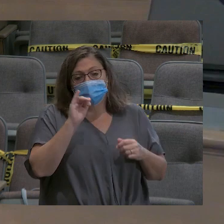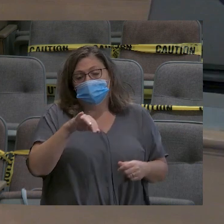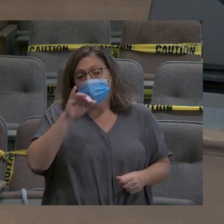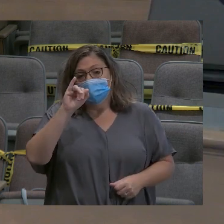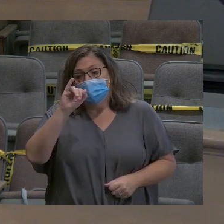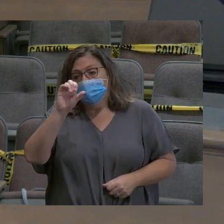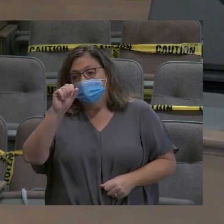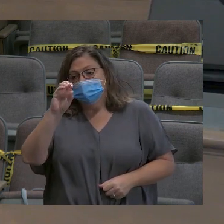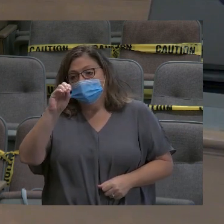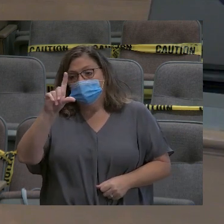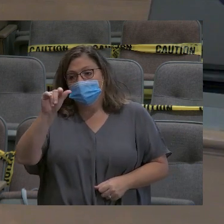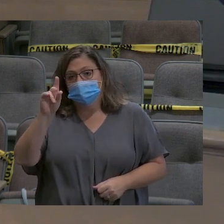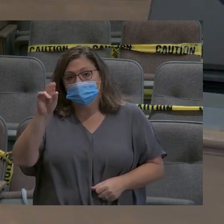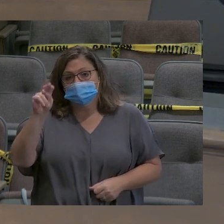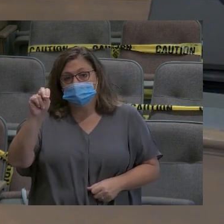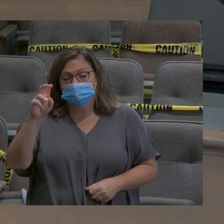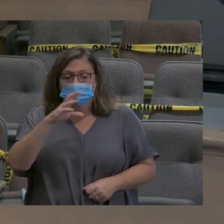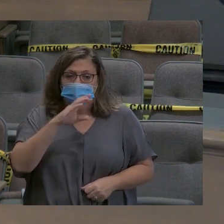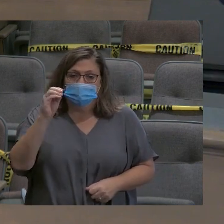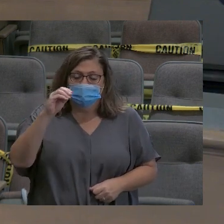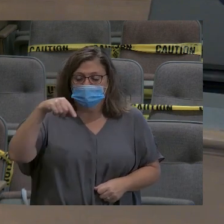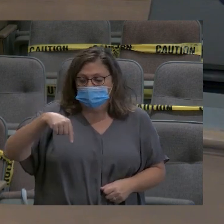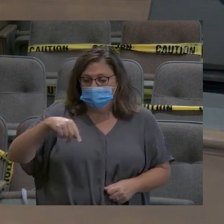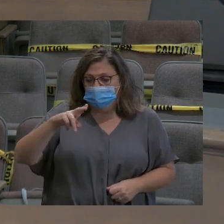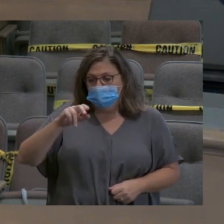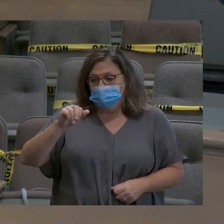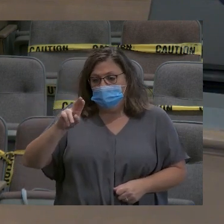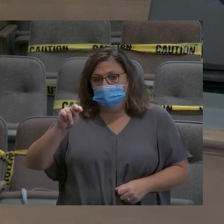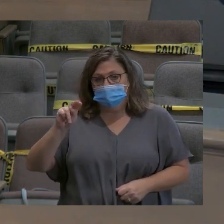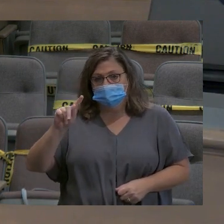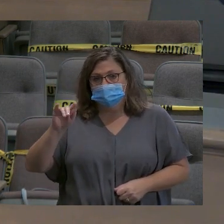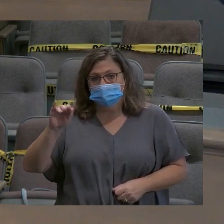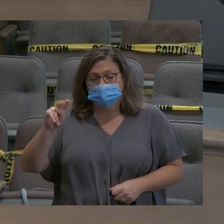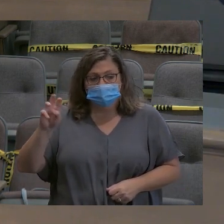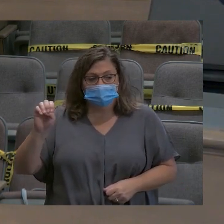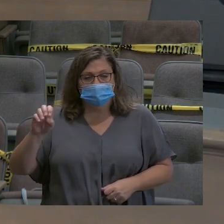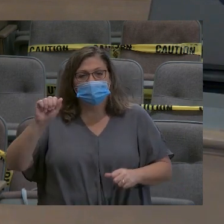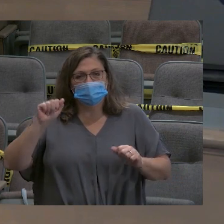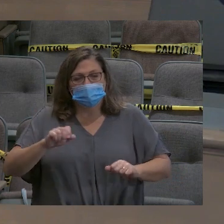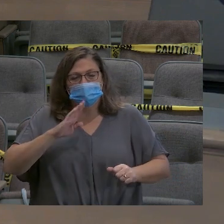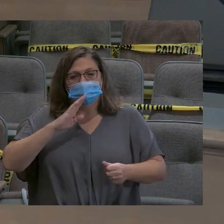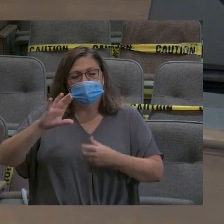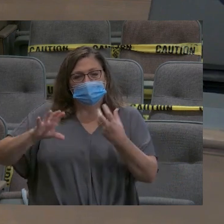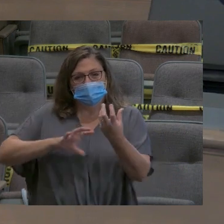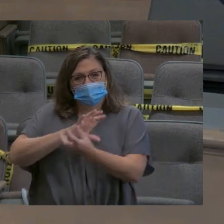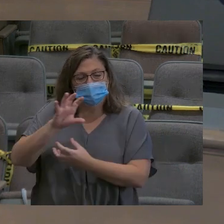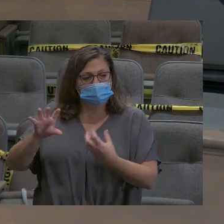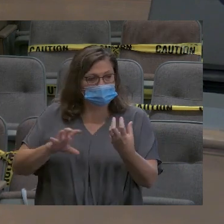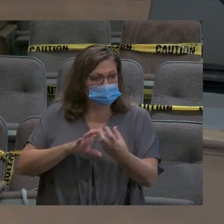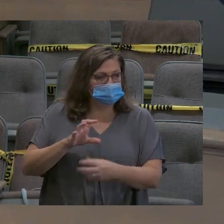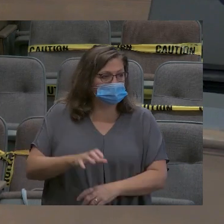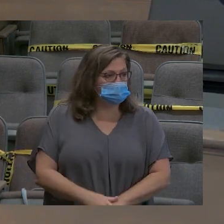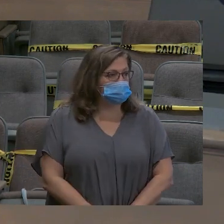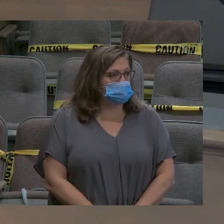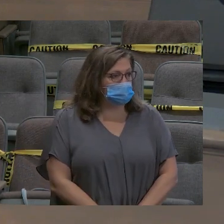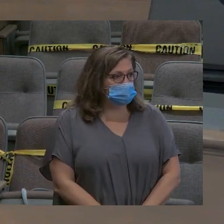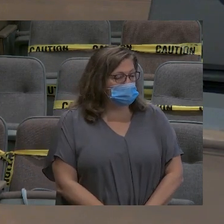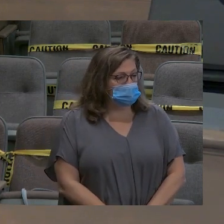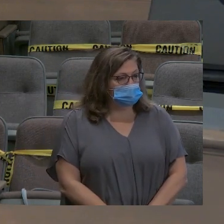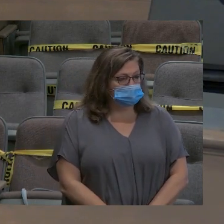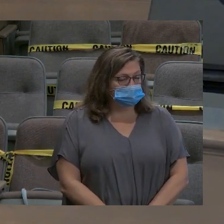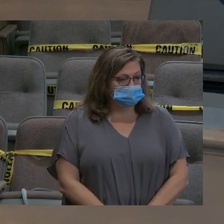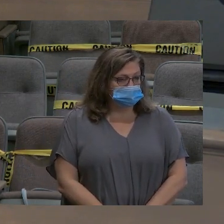and the duration of quarantining is something that is easy to get a little bit confused over. And I'd like to